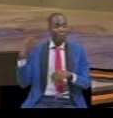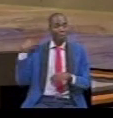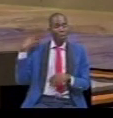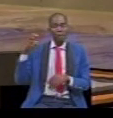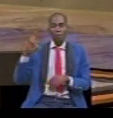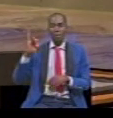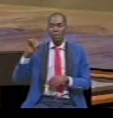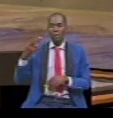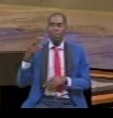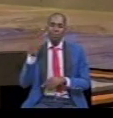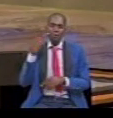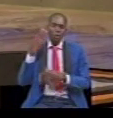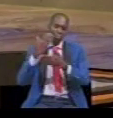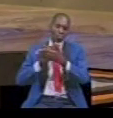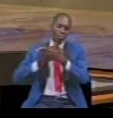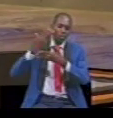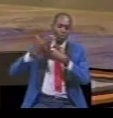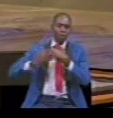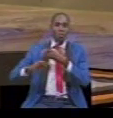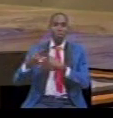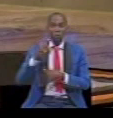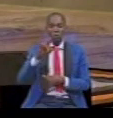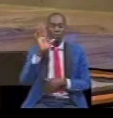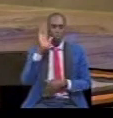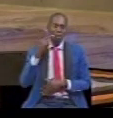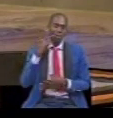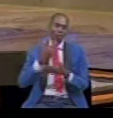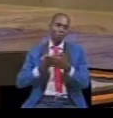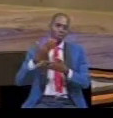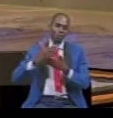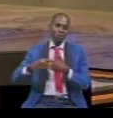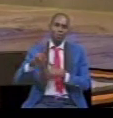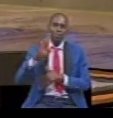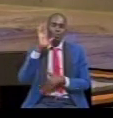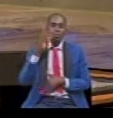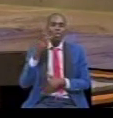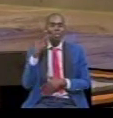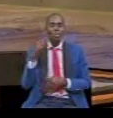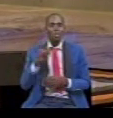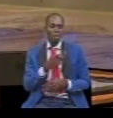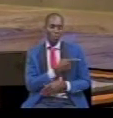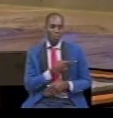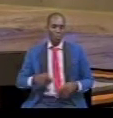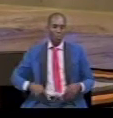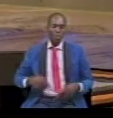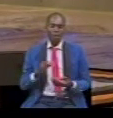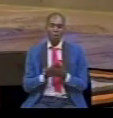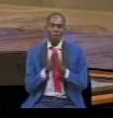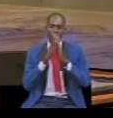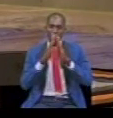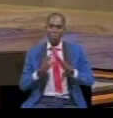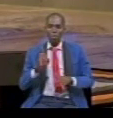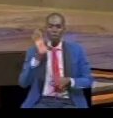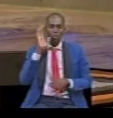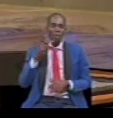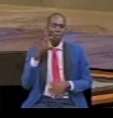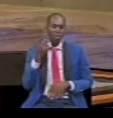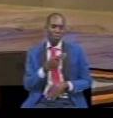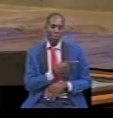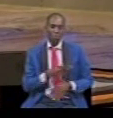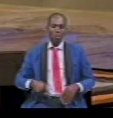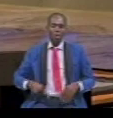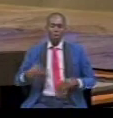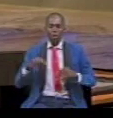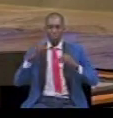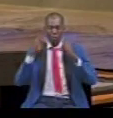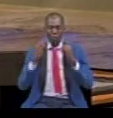see beyond. You'll see the Prince of Peace. You'll see the Prince of Power. You'll see the Lord